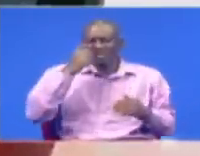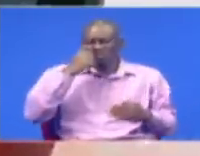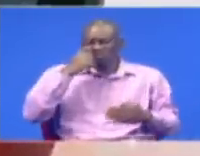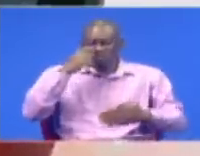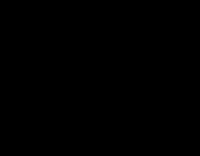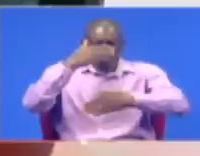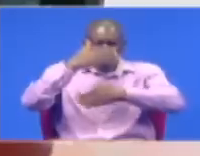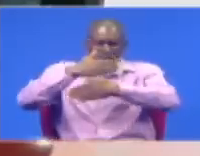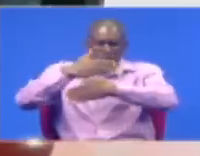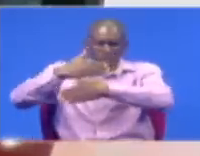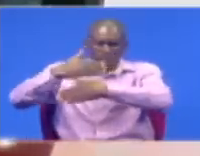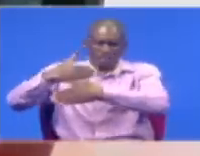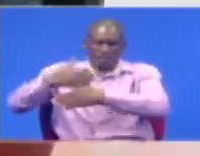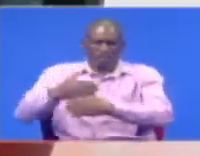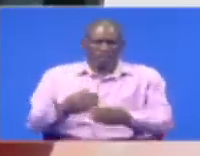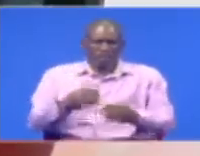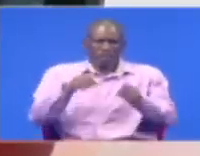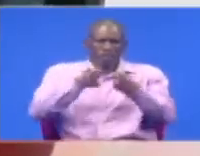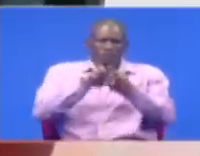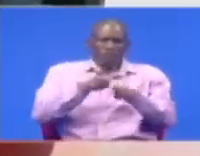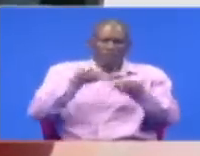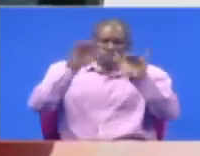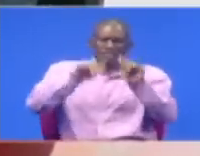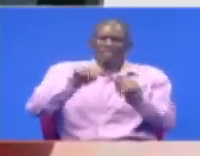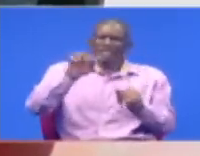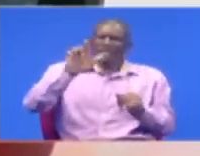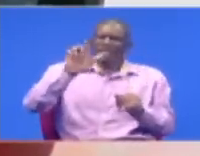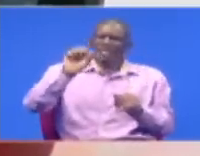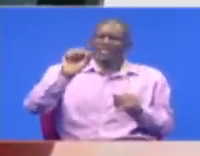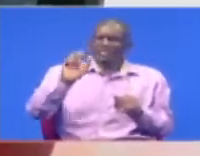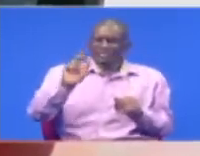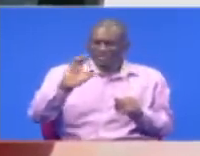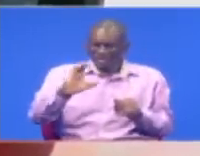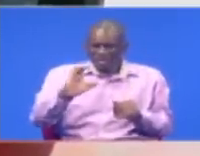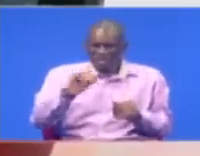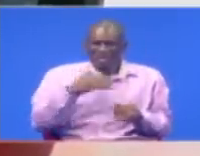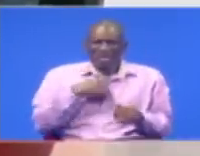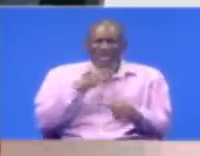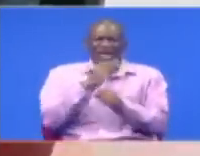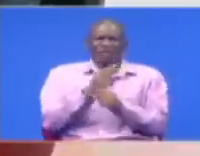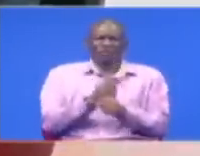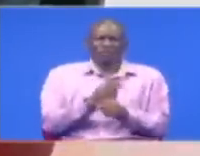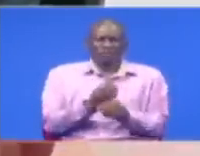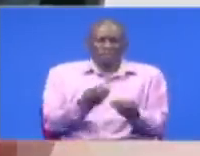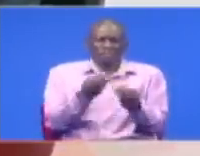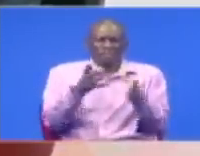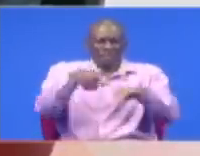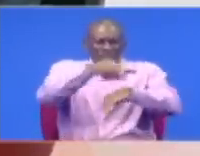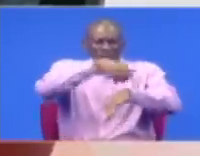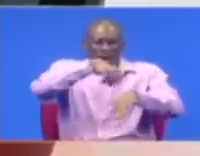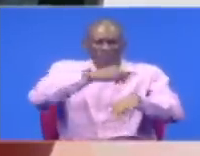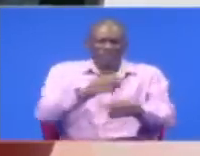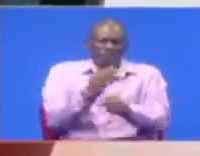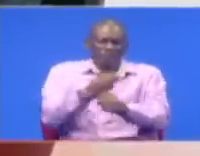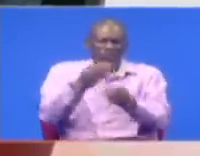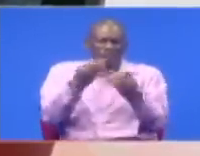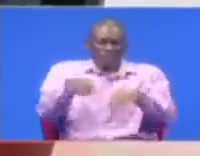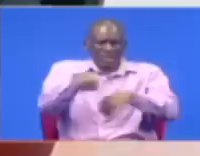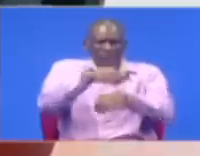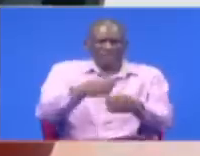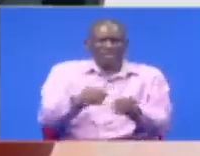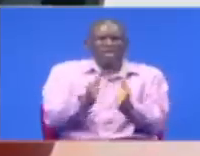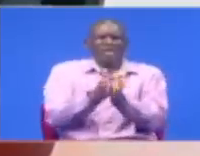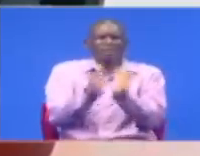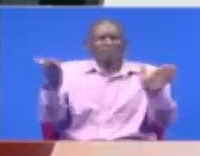boundary. I was at LSC. I spent numerous hours at Public